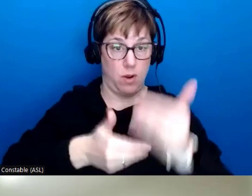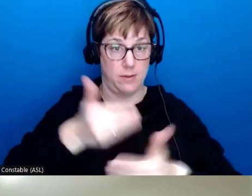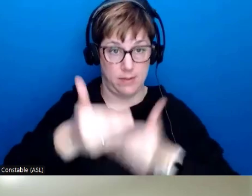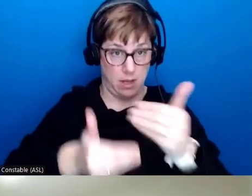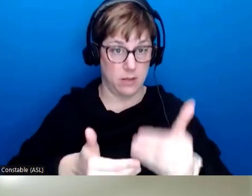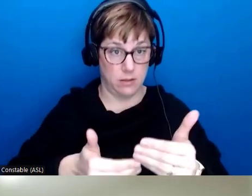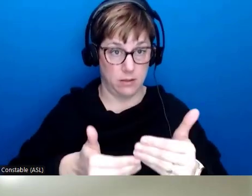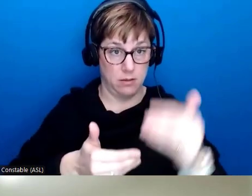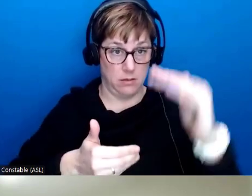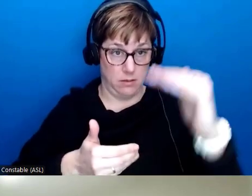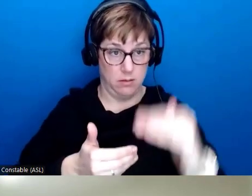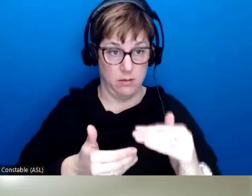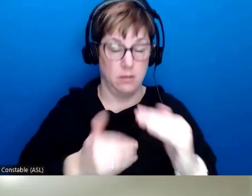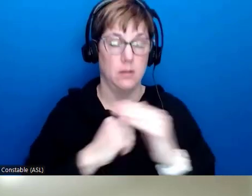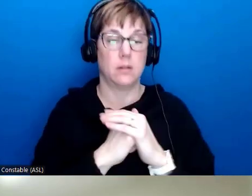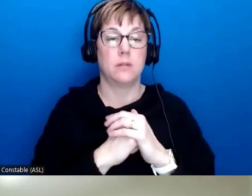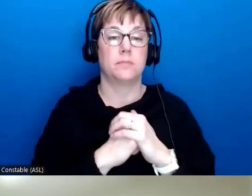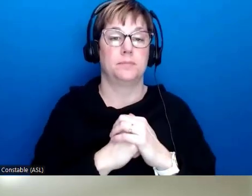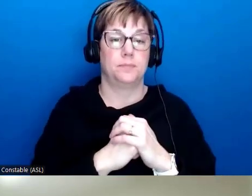the